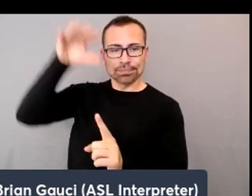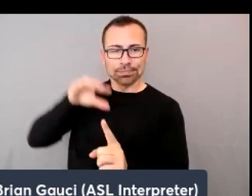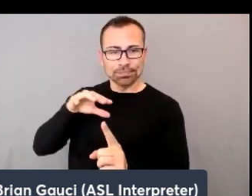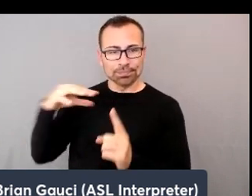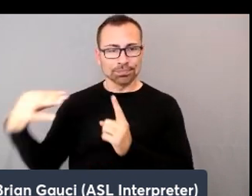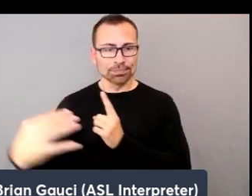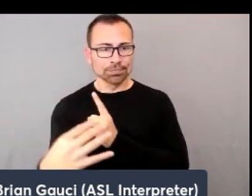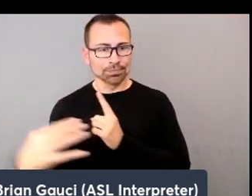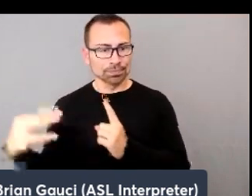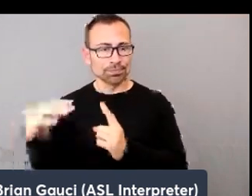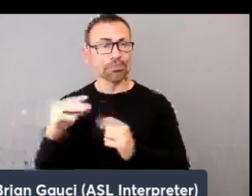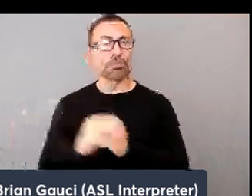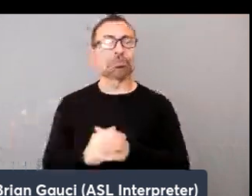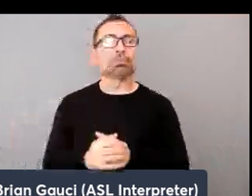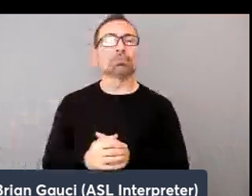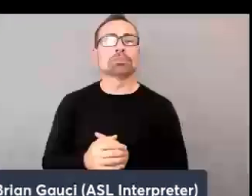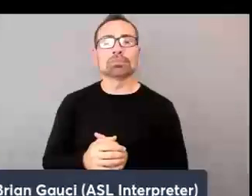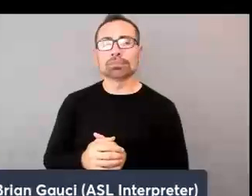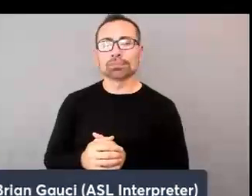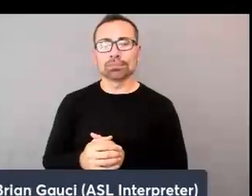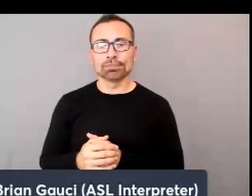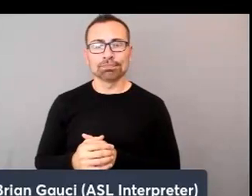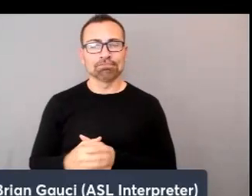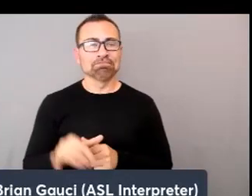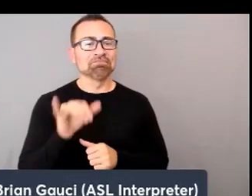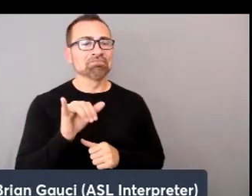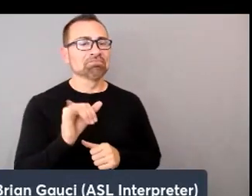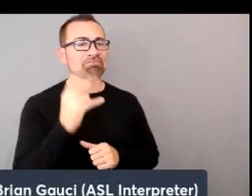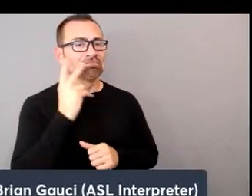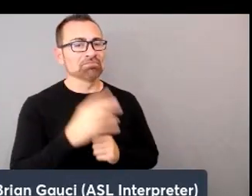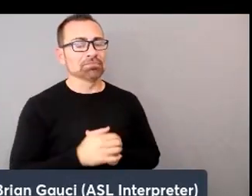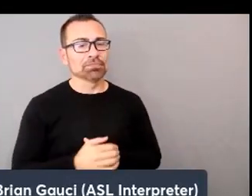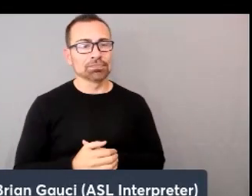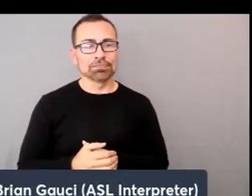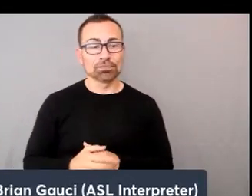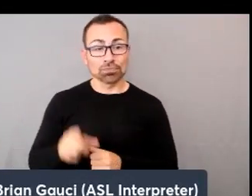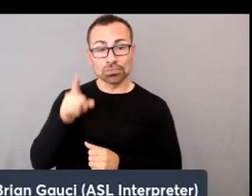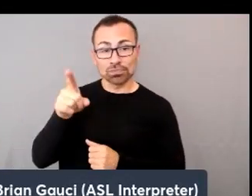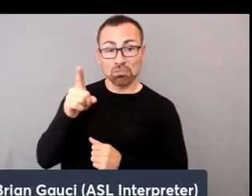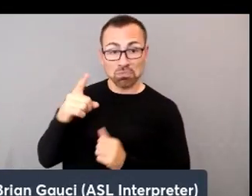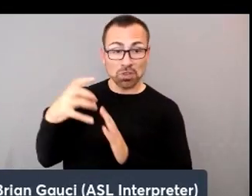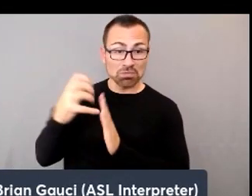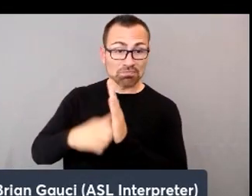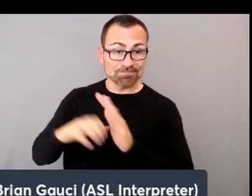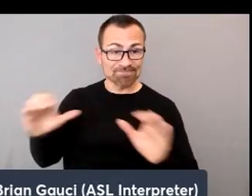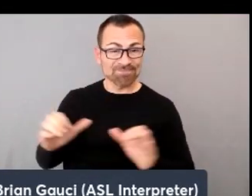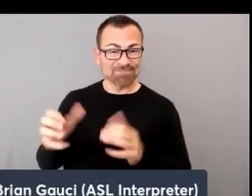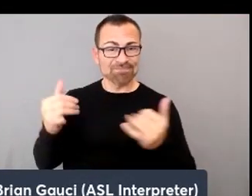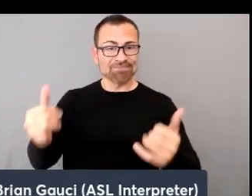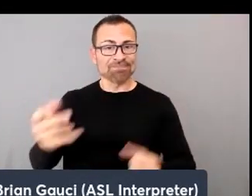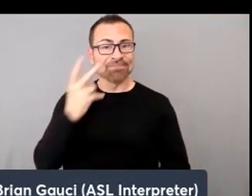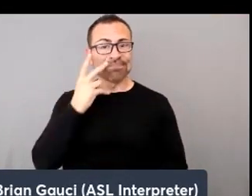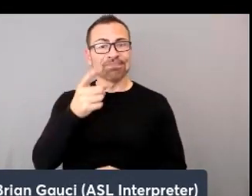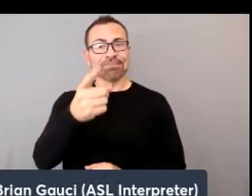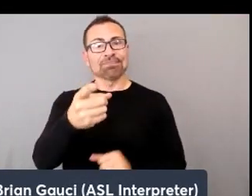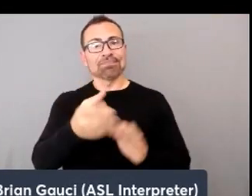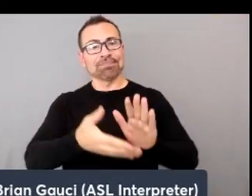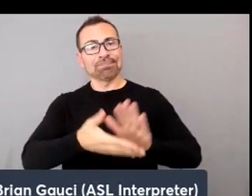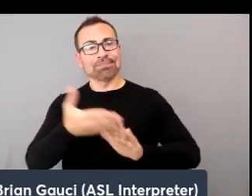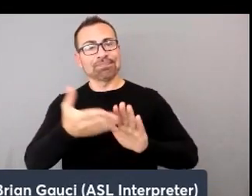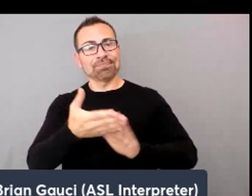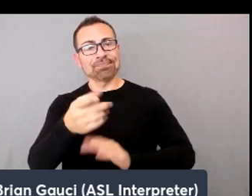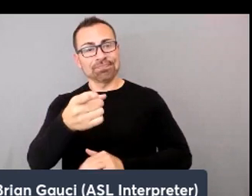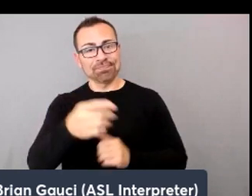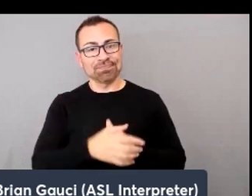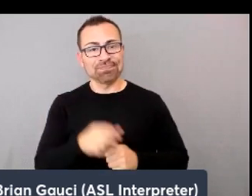So yeah, this is what that script does. And here we can see it running. This scene is quite a bit heavy and